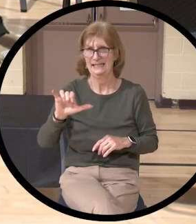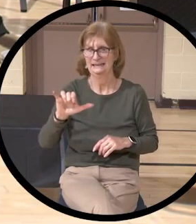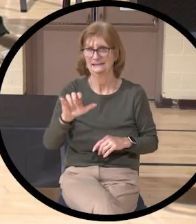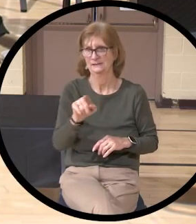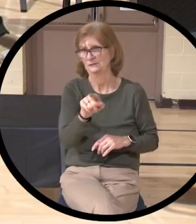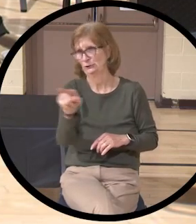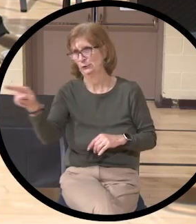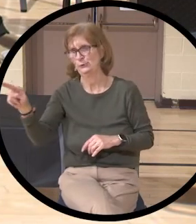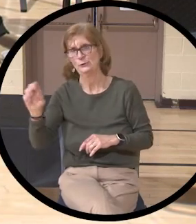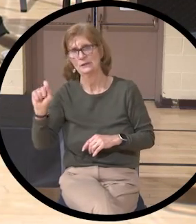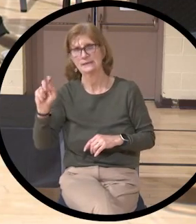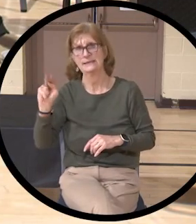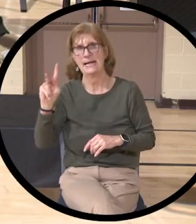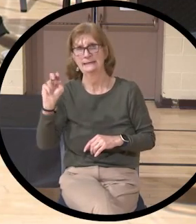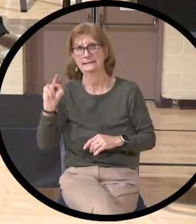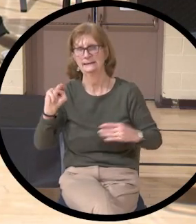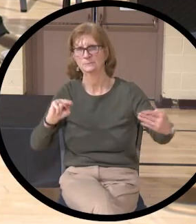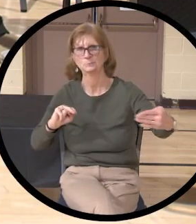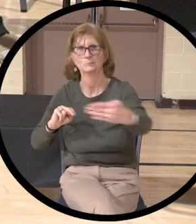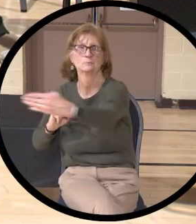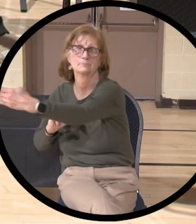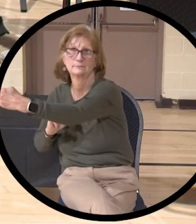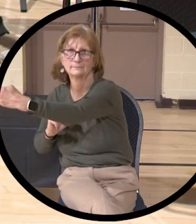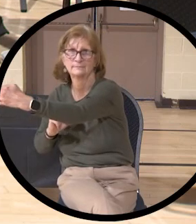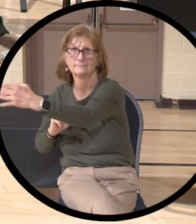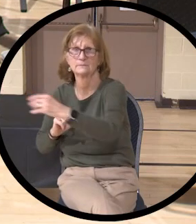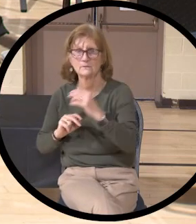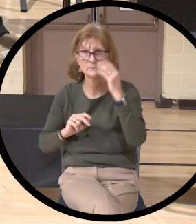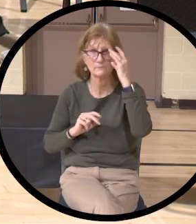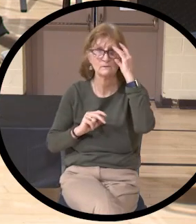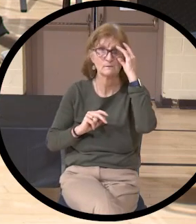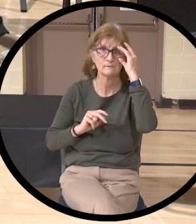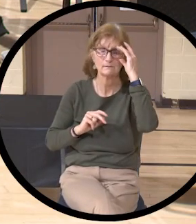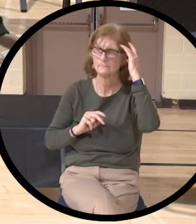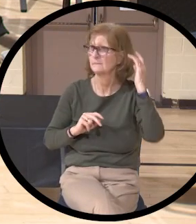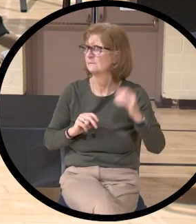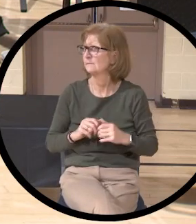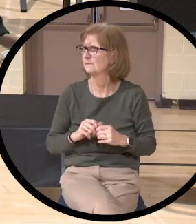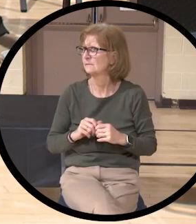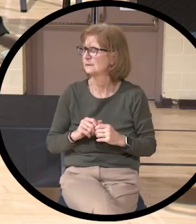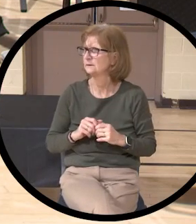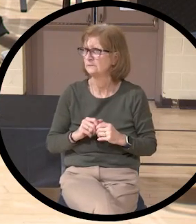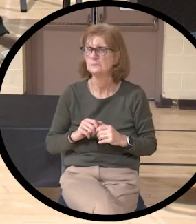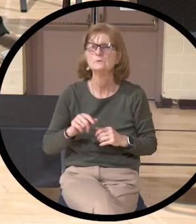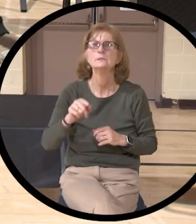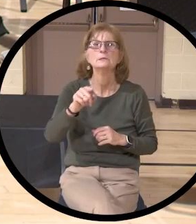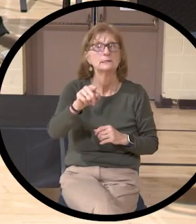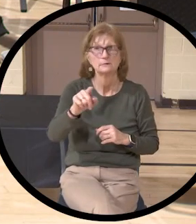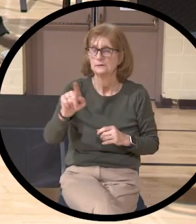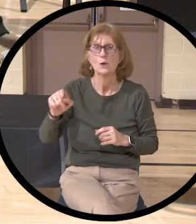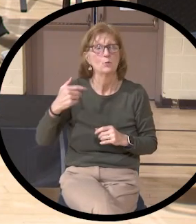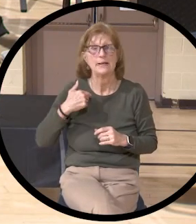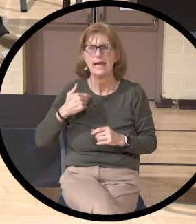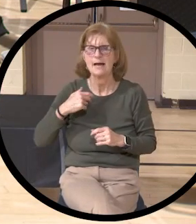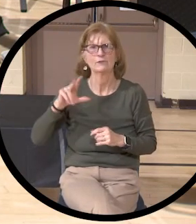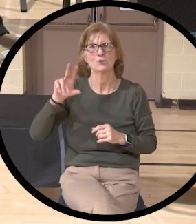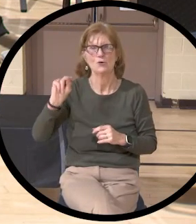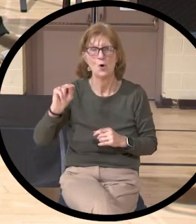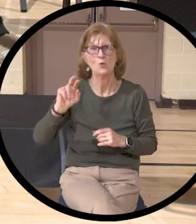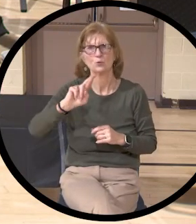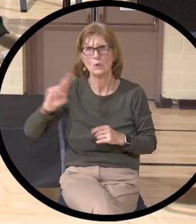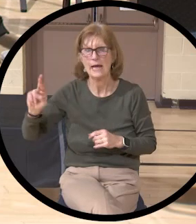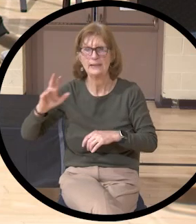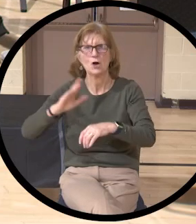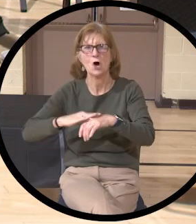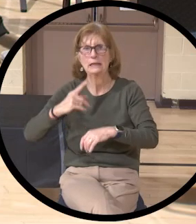Yeah. Okay. Negley onto Stanton. Interesting. Yeah, we put up no right on red signs. I think that might have come with the